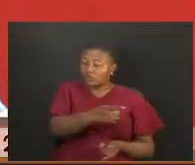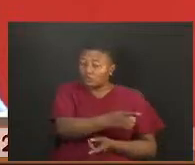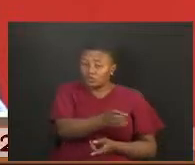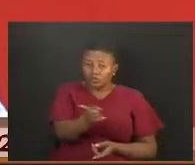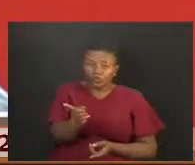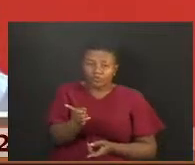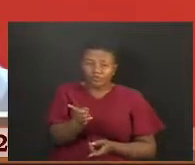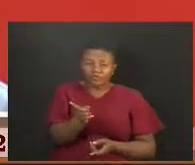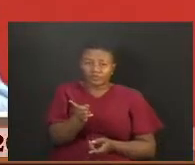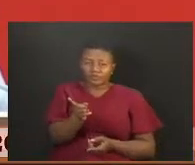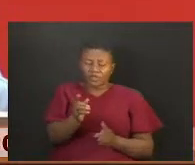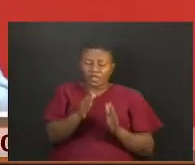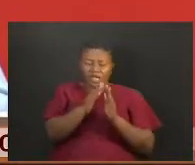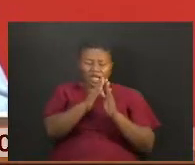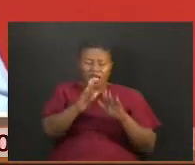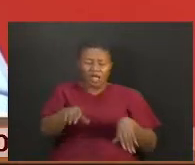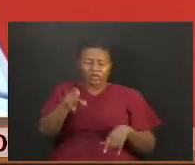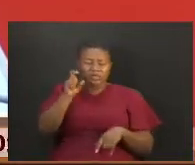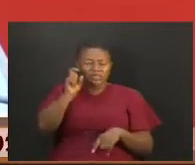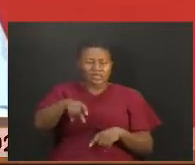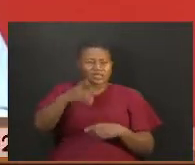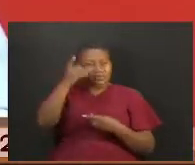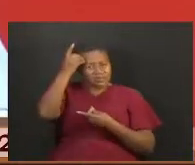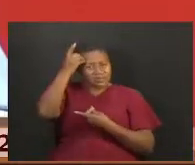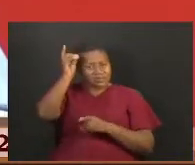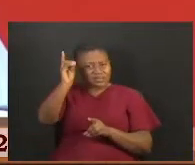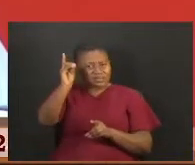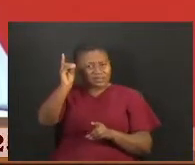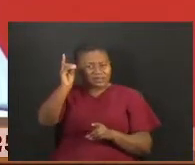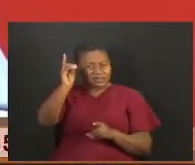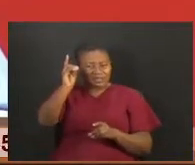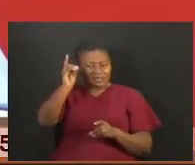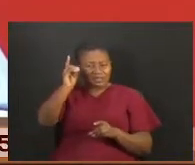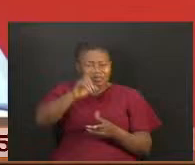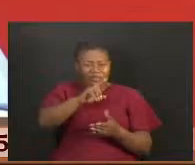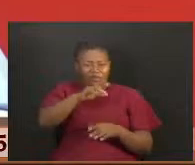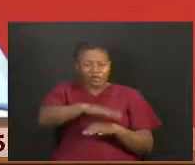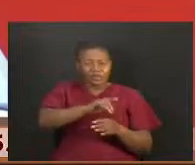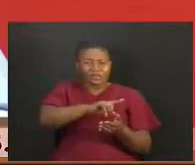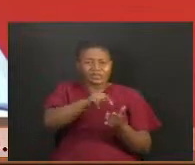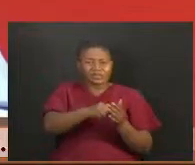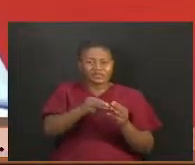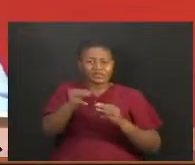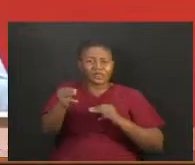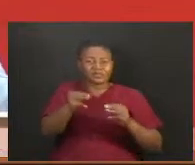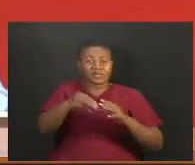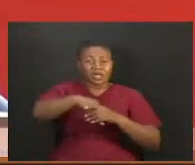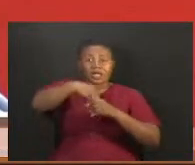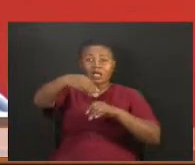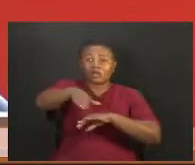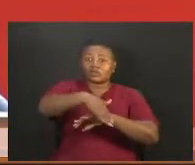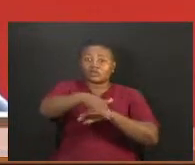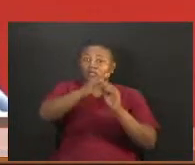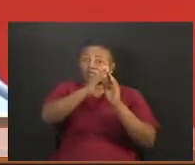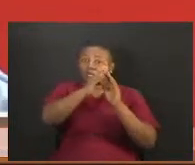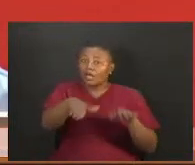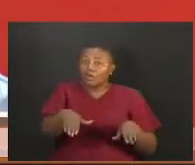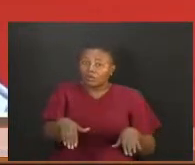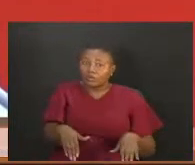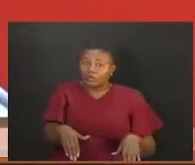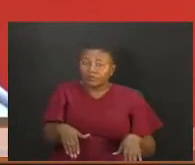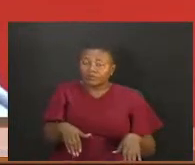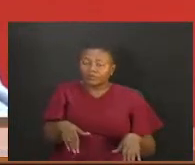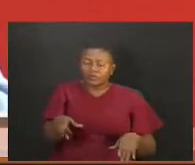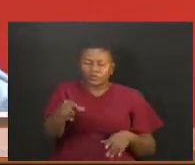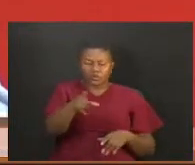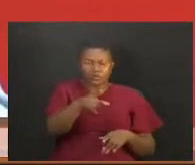The House cannot determine this matter outside the House. You can only determine it when you are